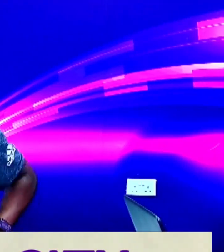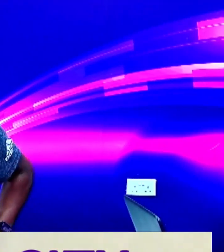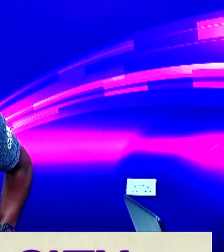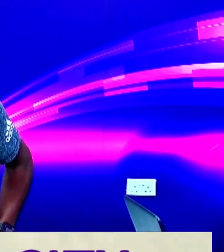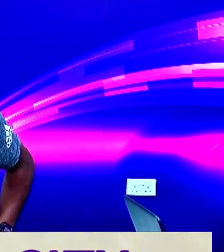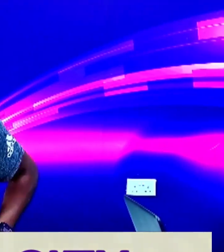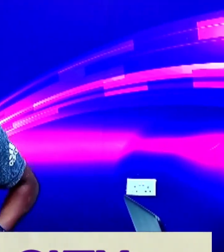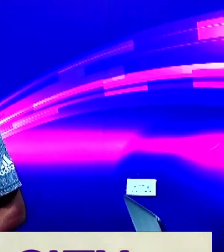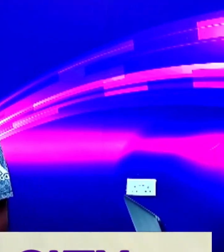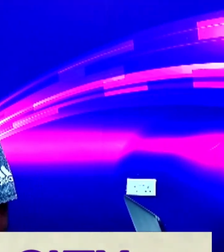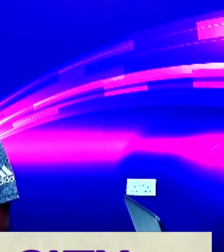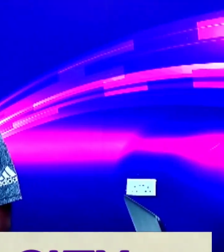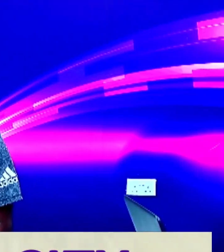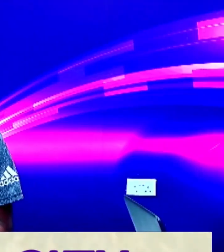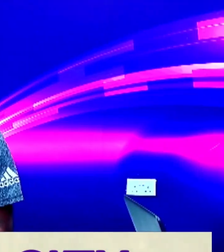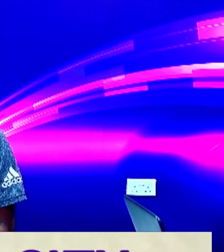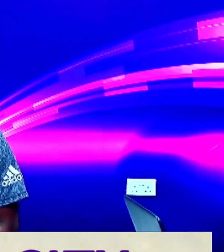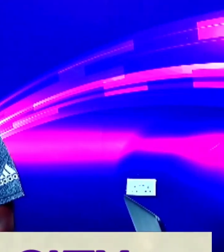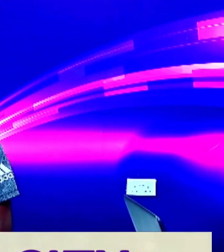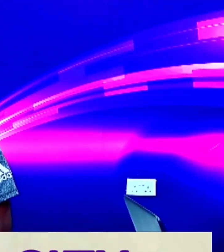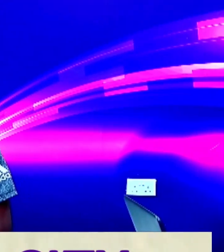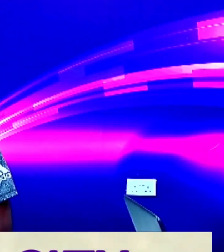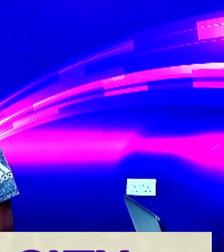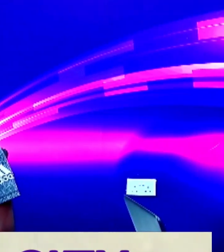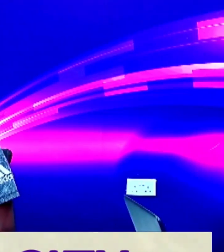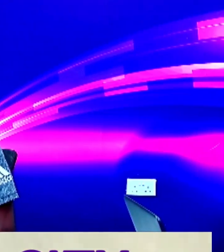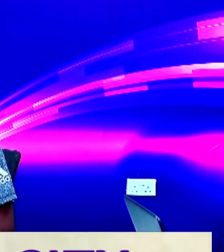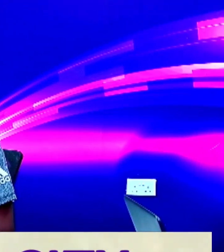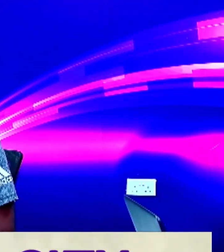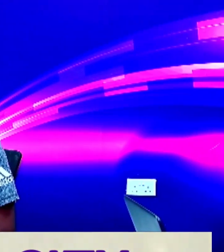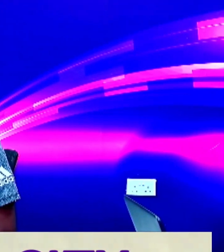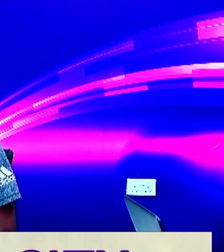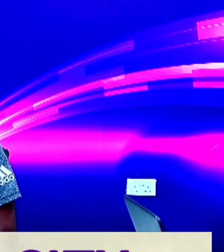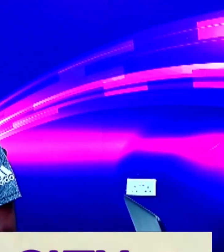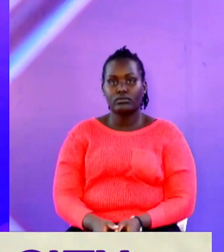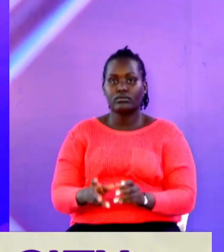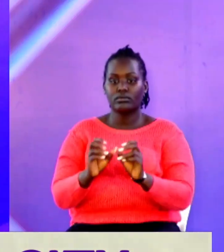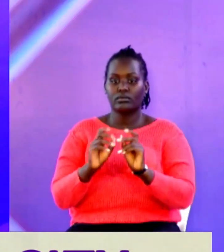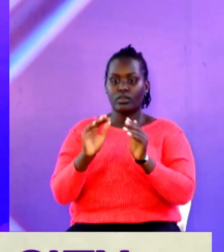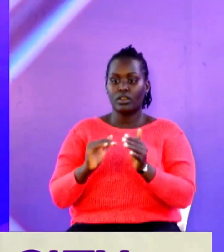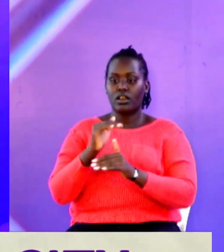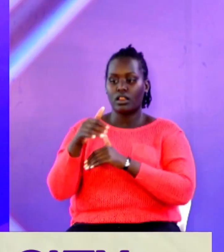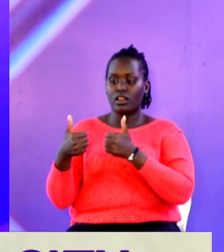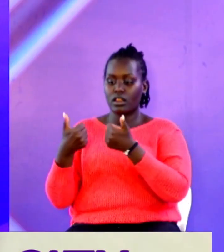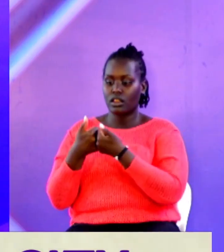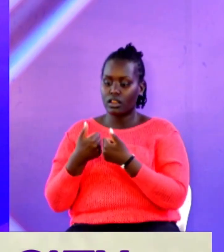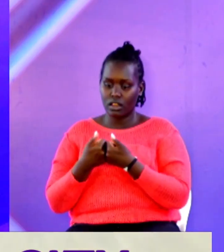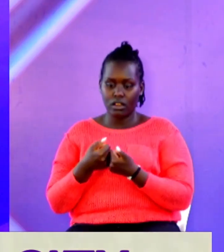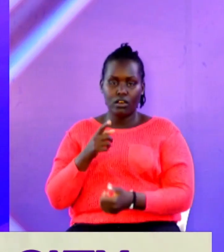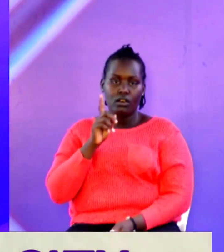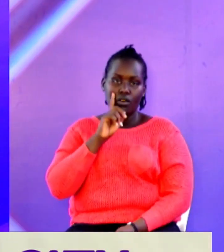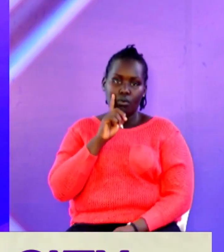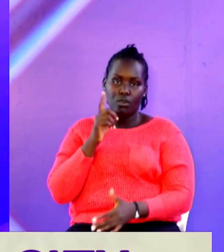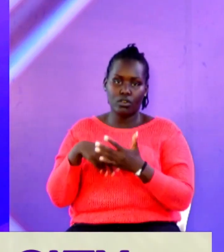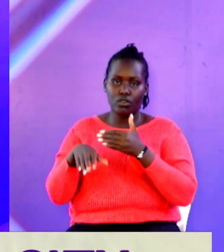will because the money will help them in their lives. So okay, the next game tomorrow will